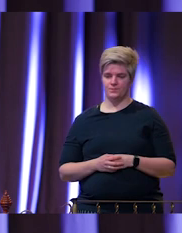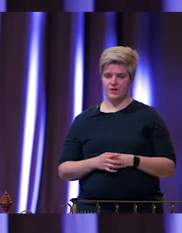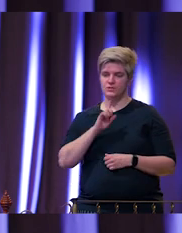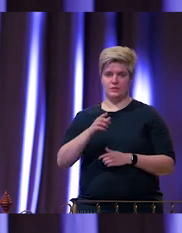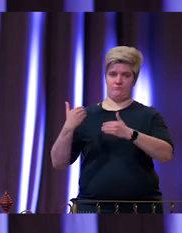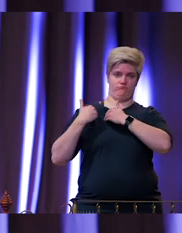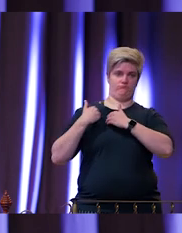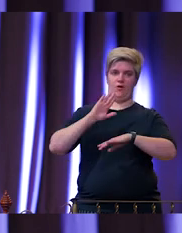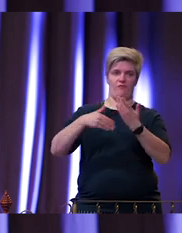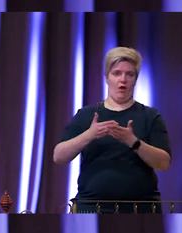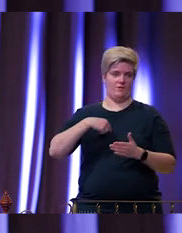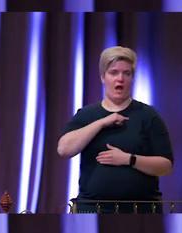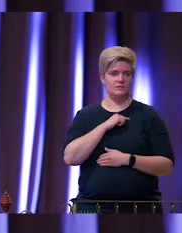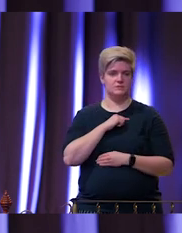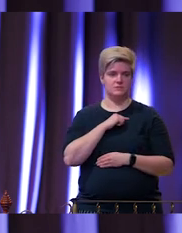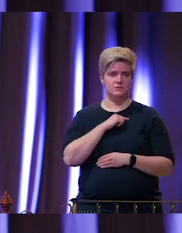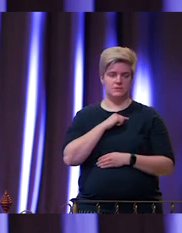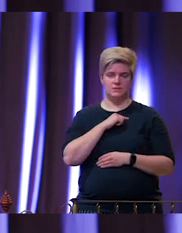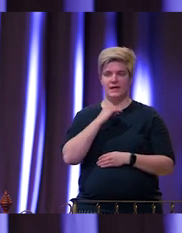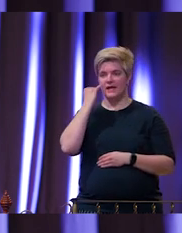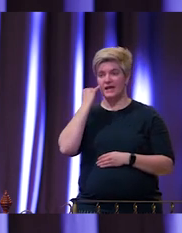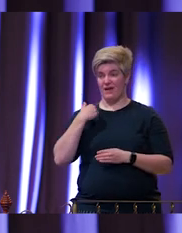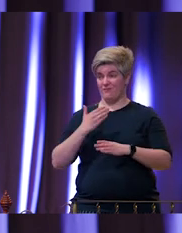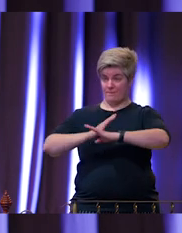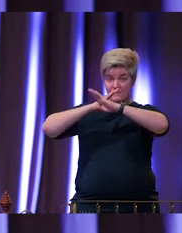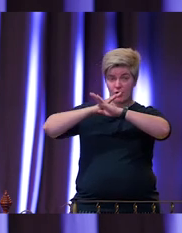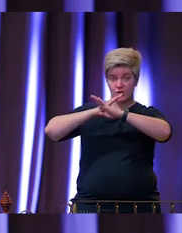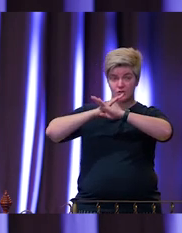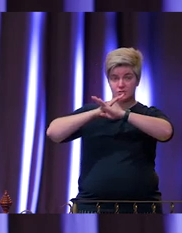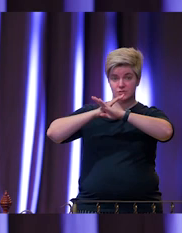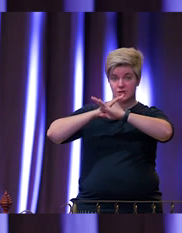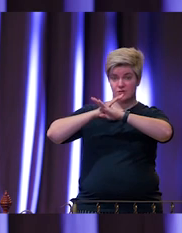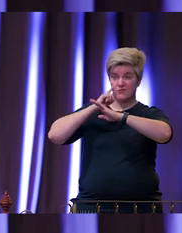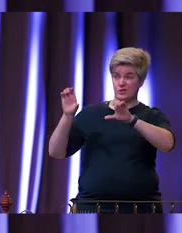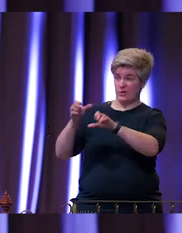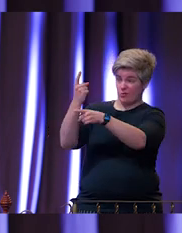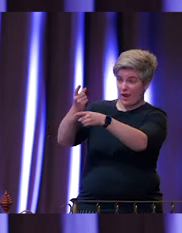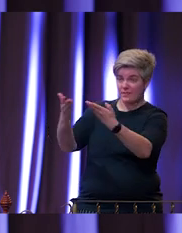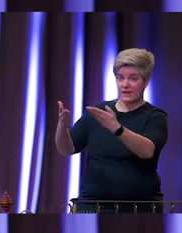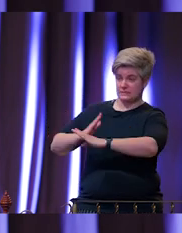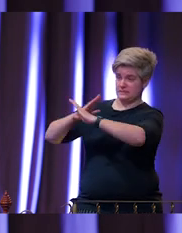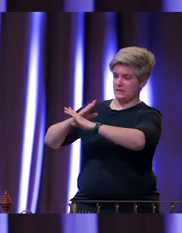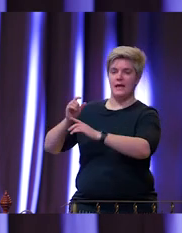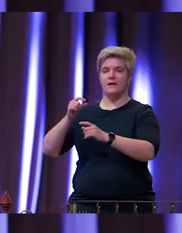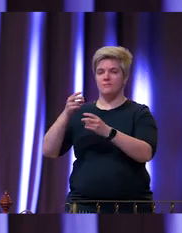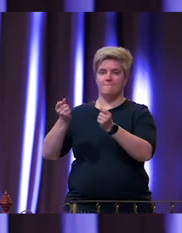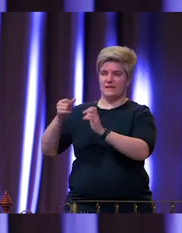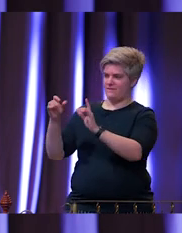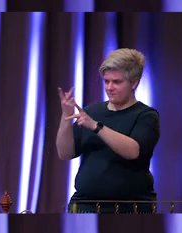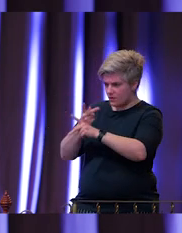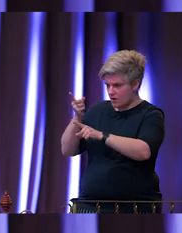of us, right, to, if there are barriers to doing the right thing, to immediately identify or work to